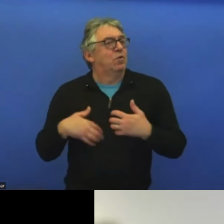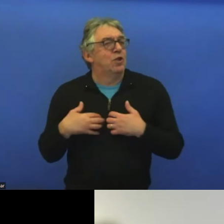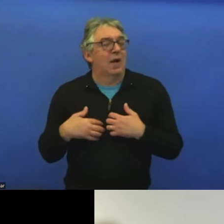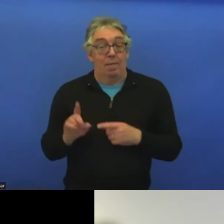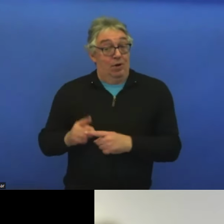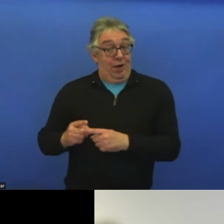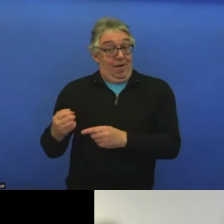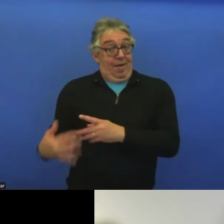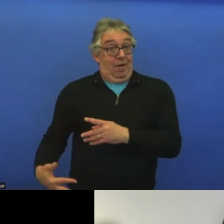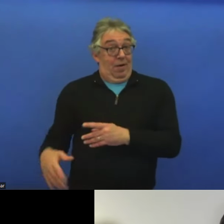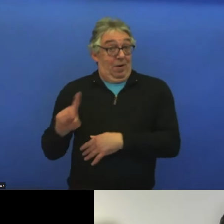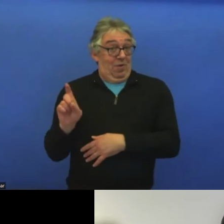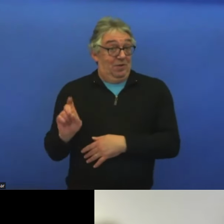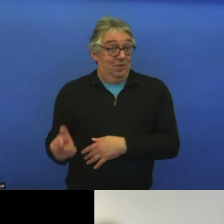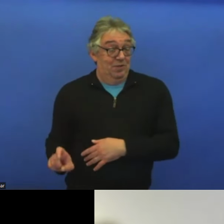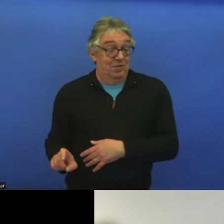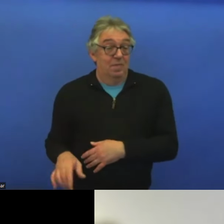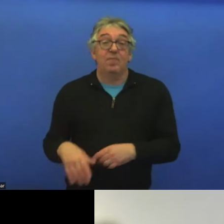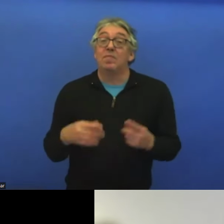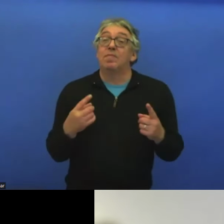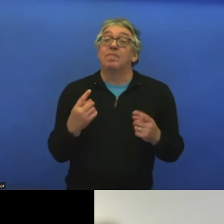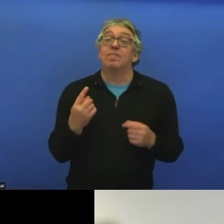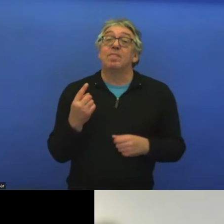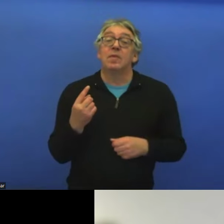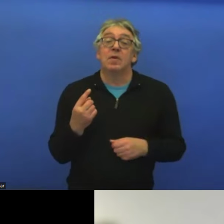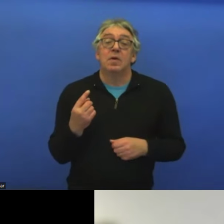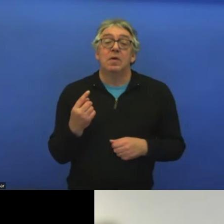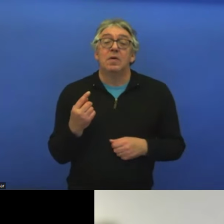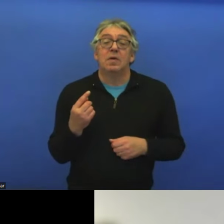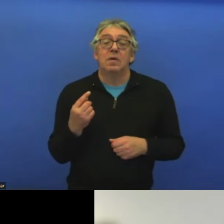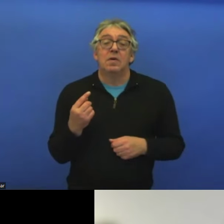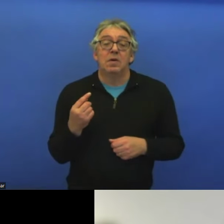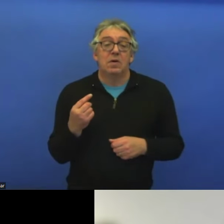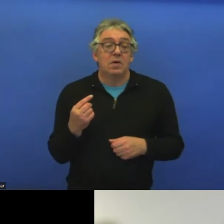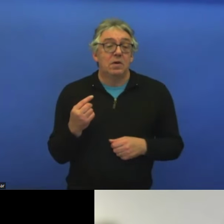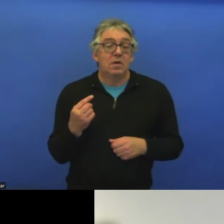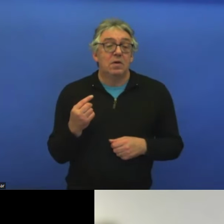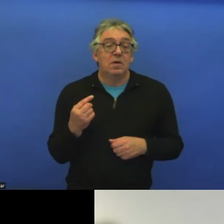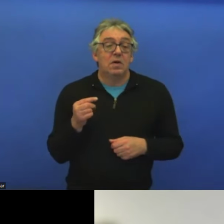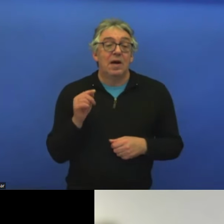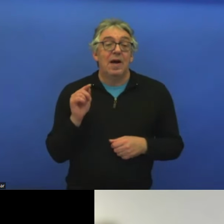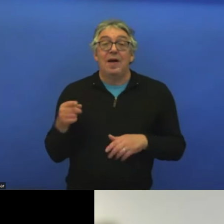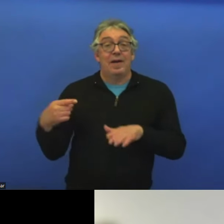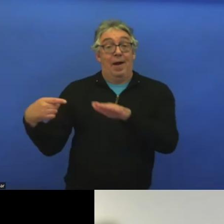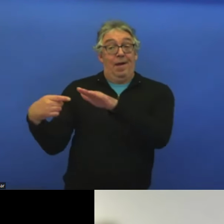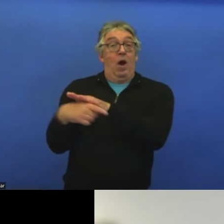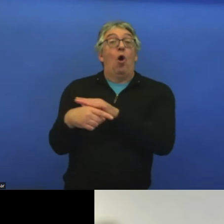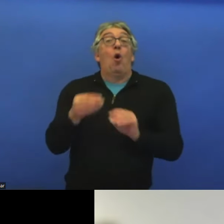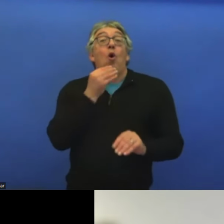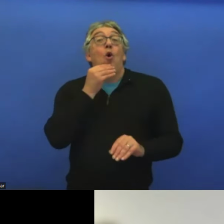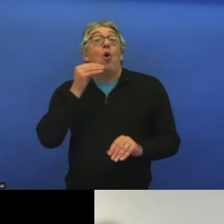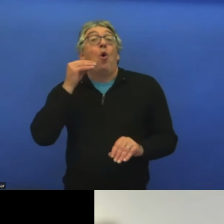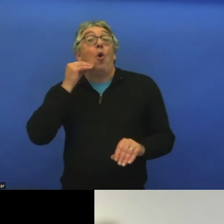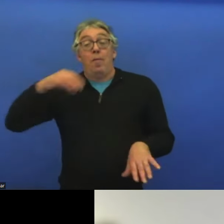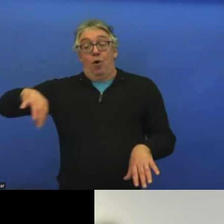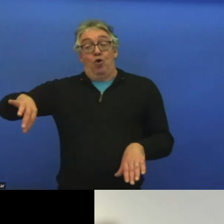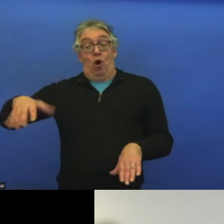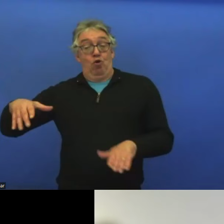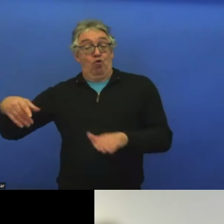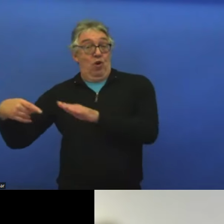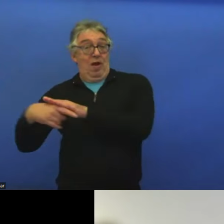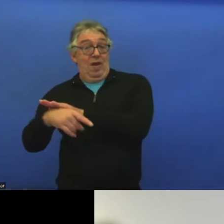of what would be the conditions in home country, but as well the possibilities for